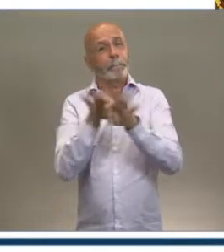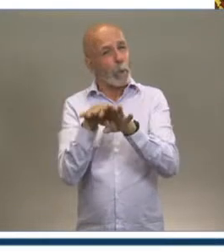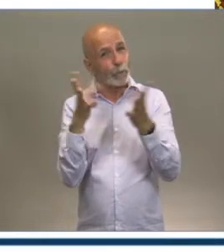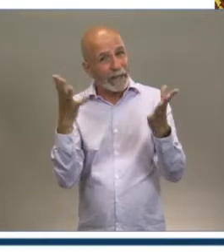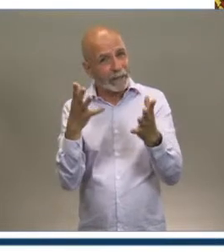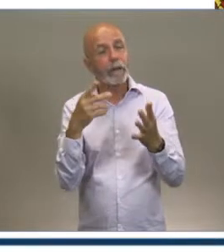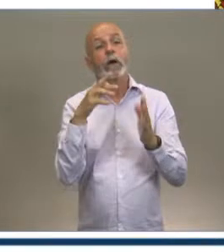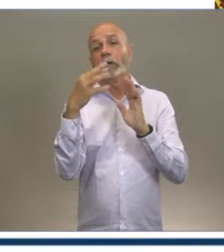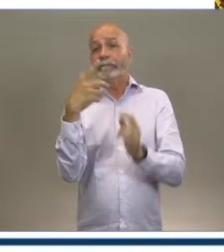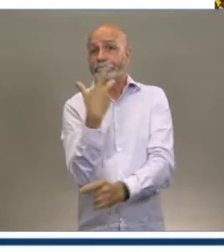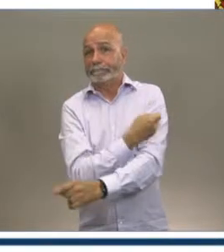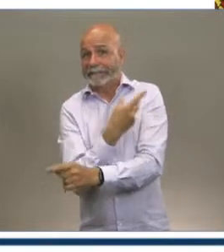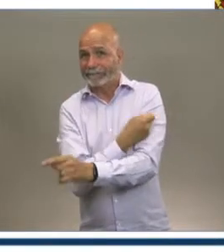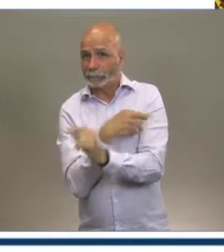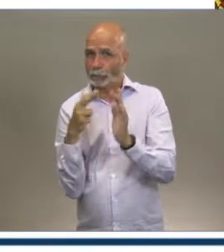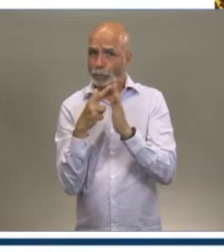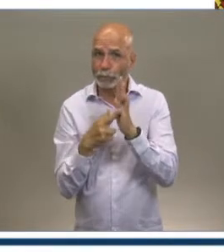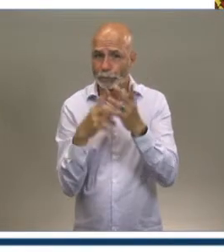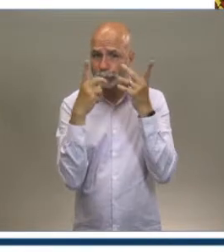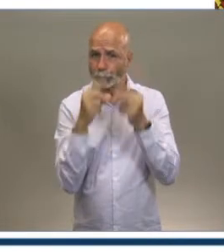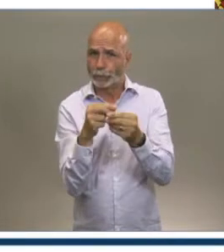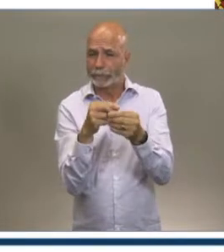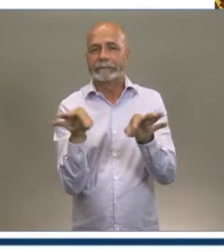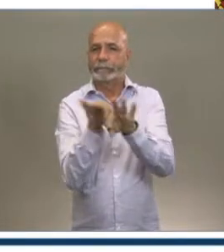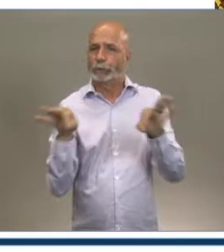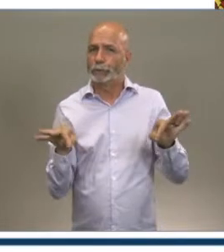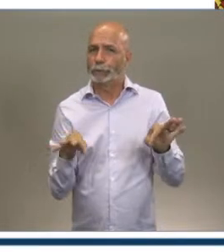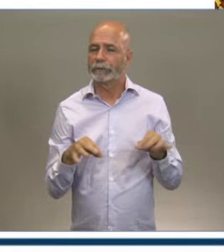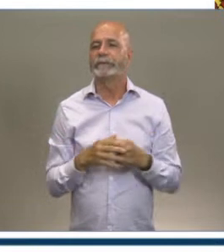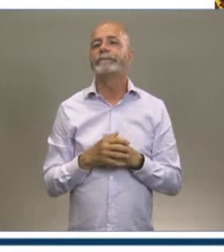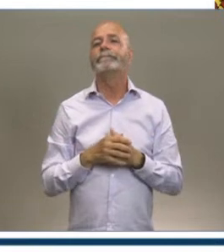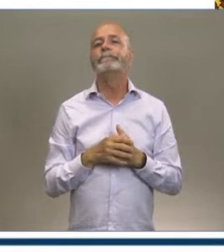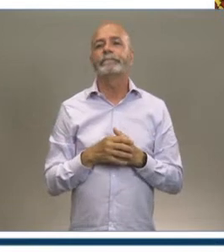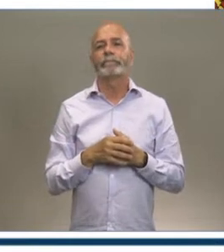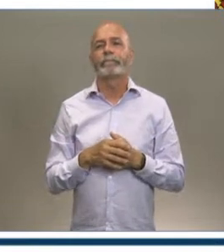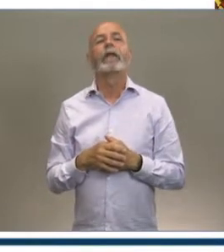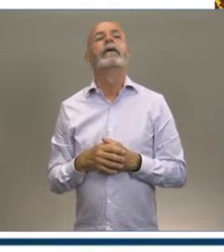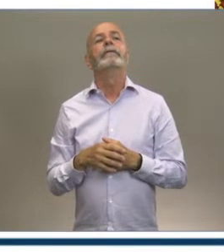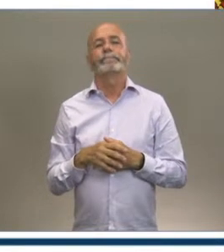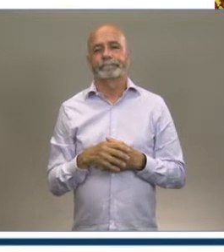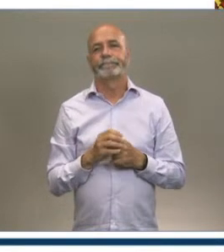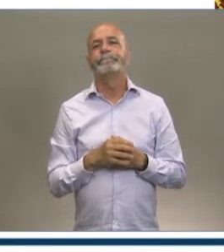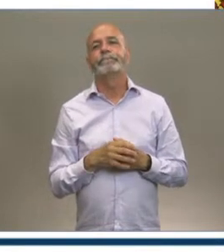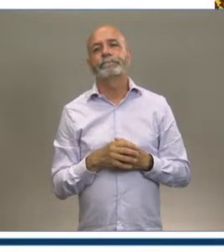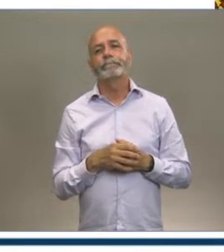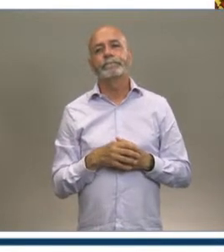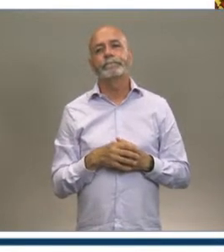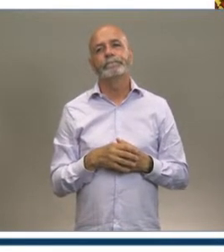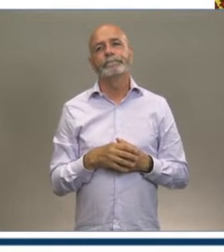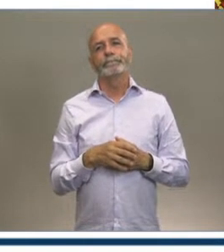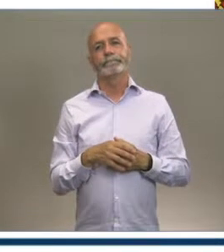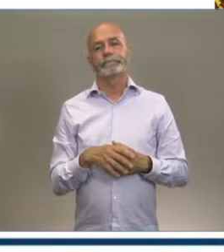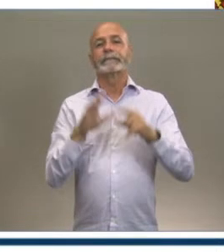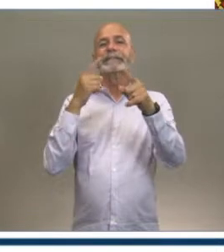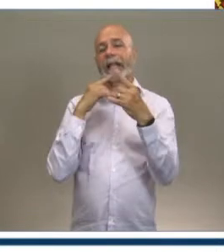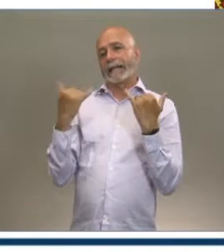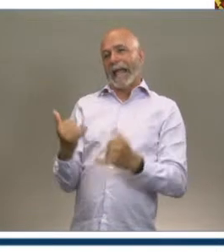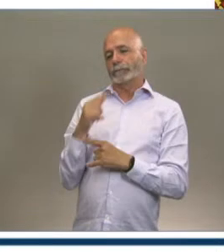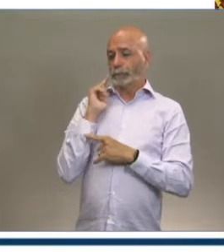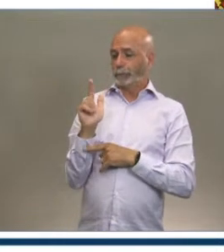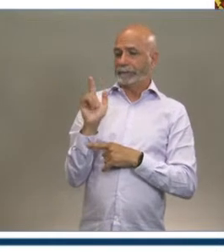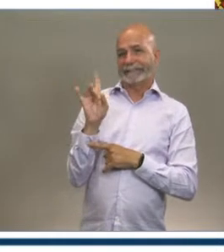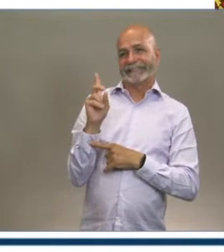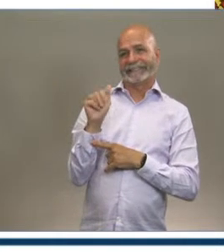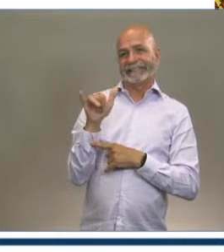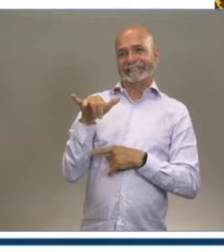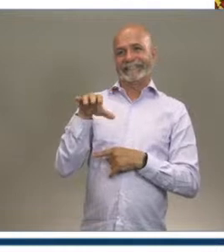John. Thanks. This is regarding the new 28-day protocol for